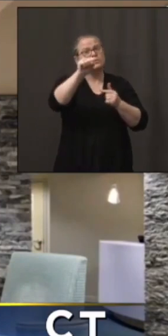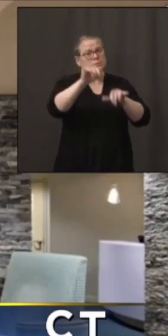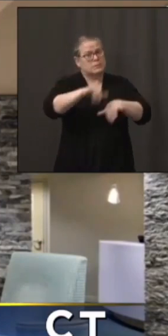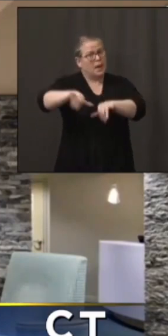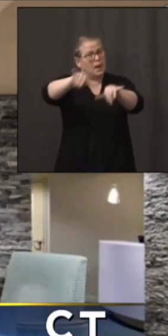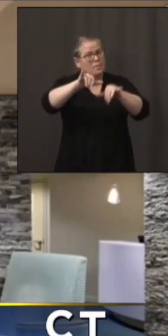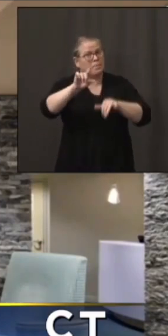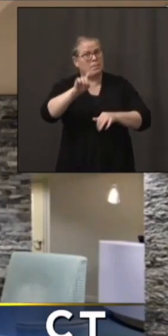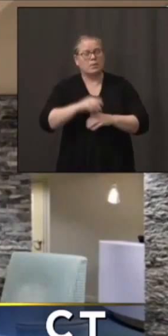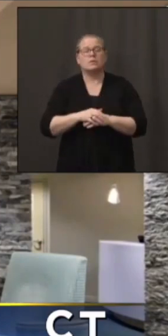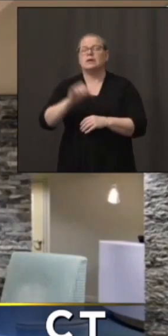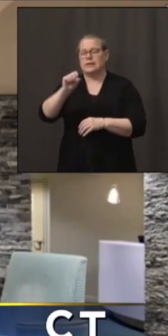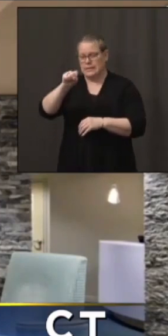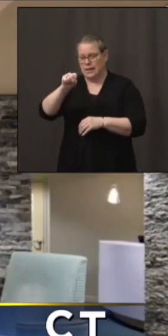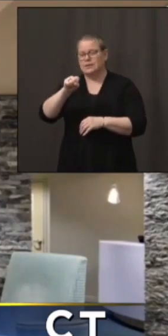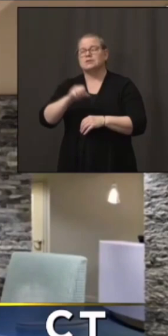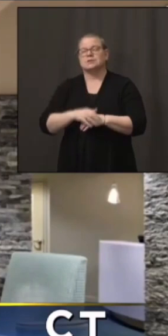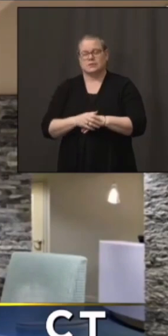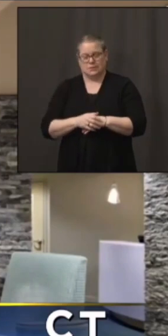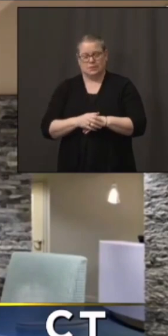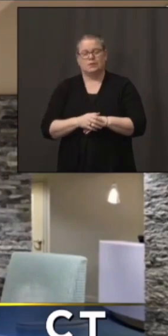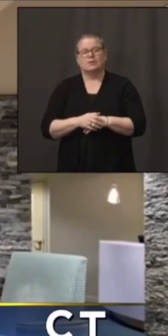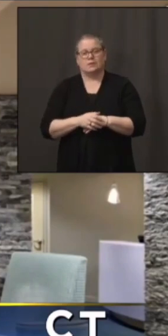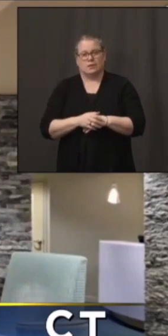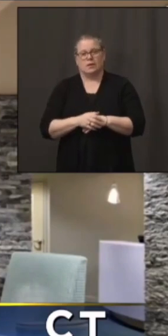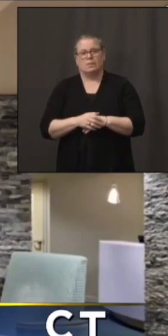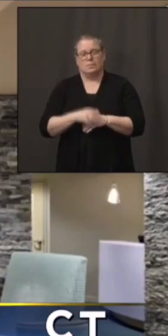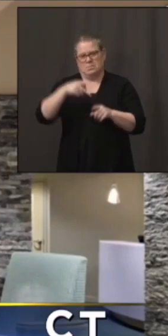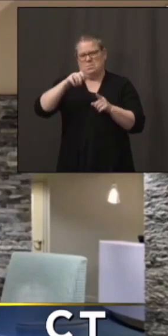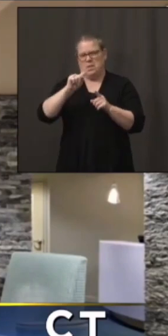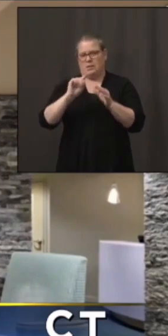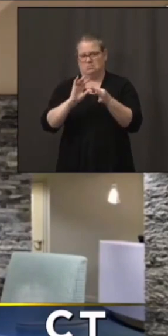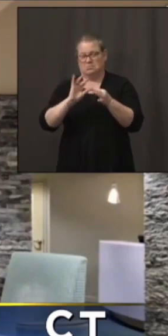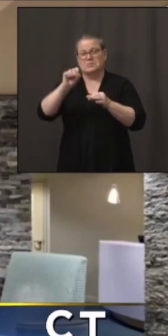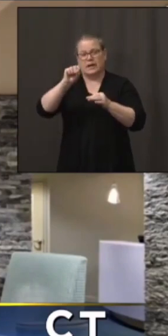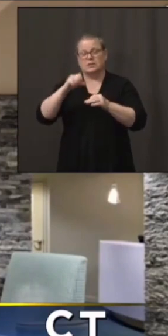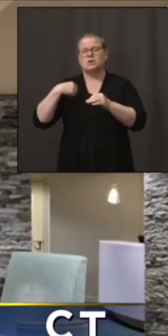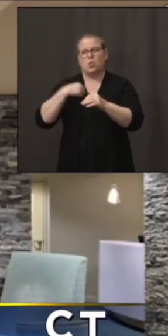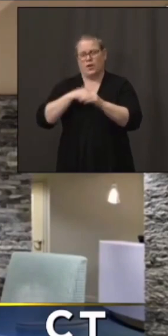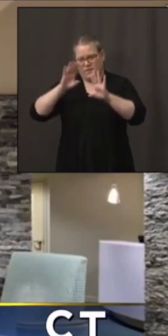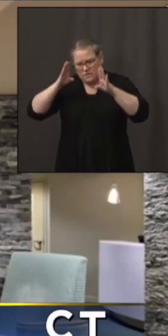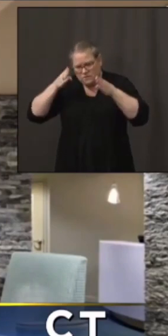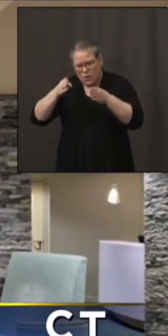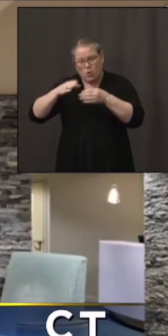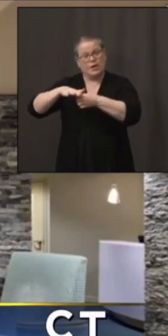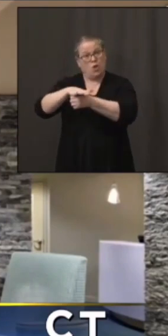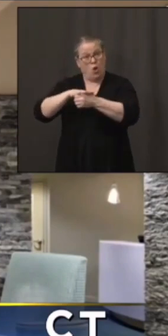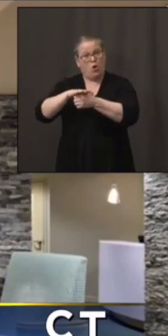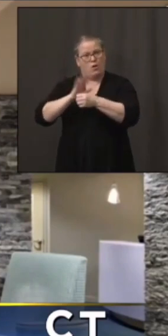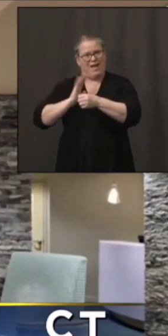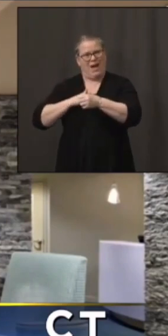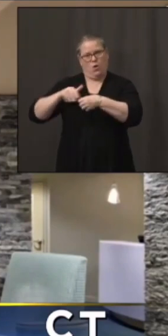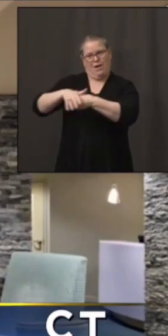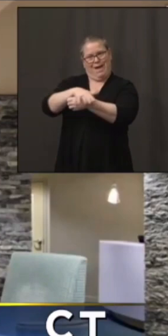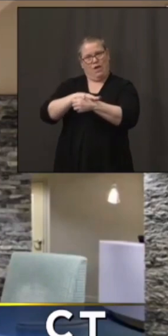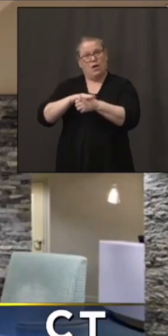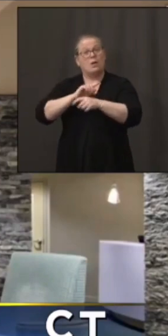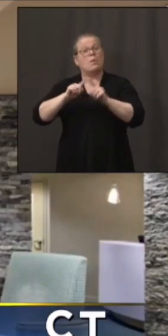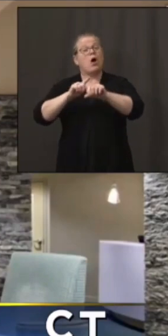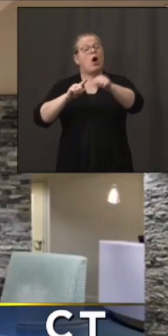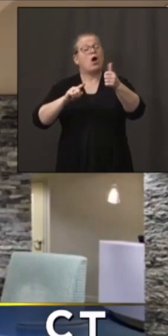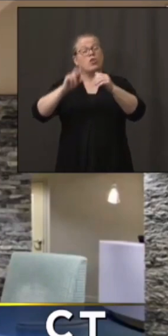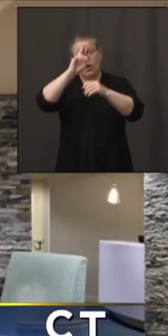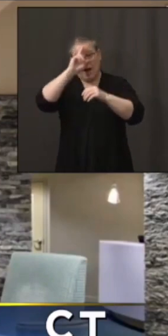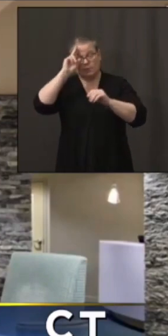Yes, obviously we've been very focused on meeting the needs locally, but I've talked to my counterparts and they are using a